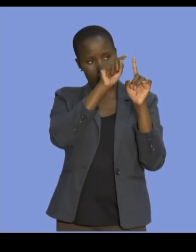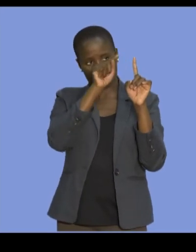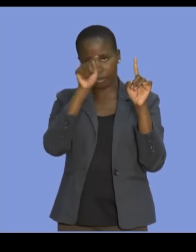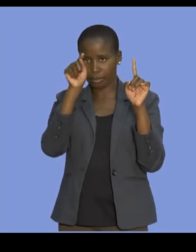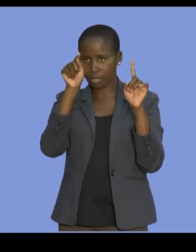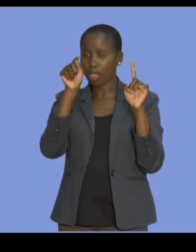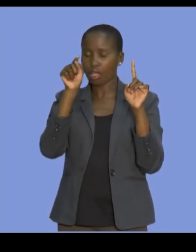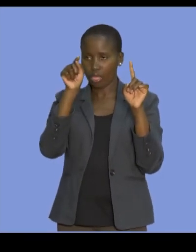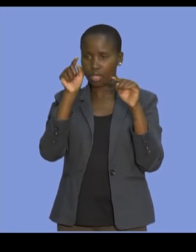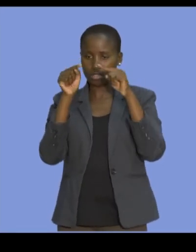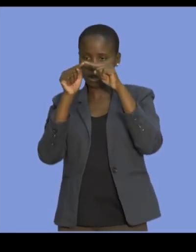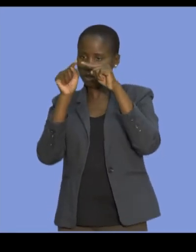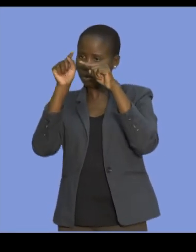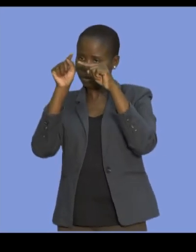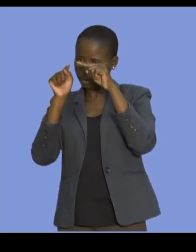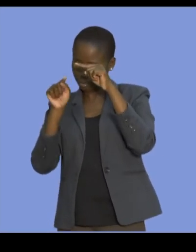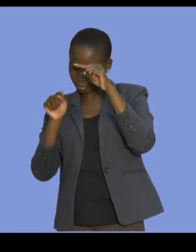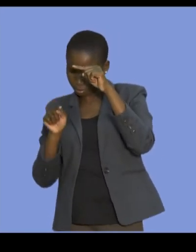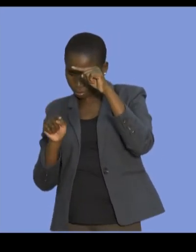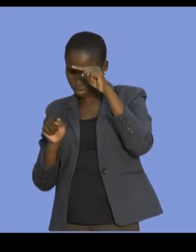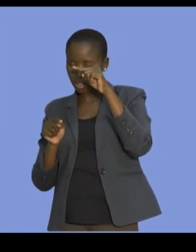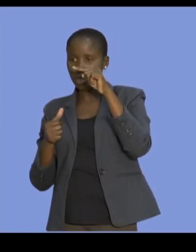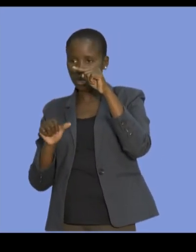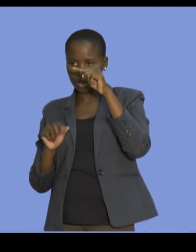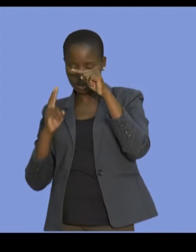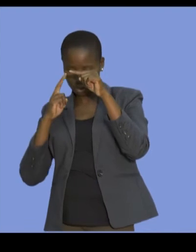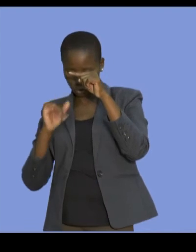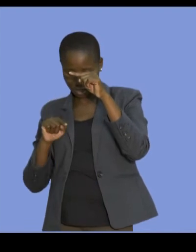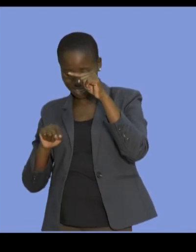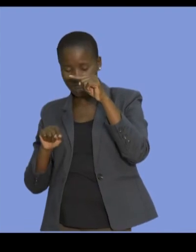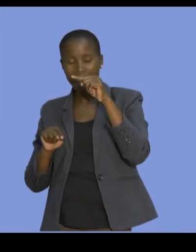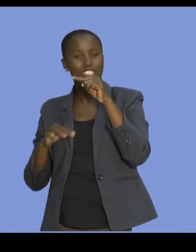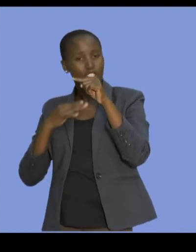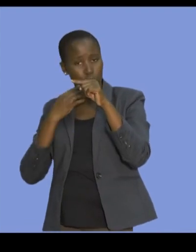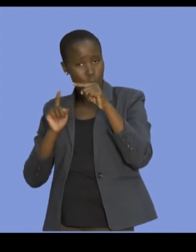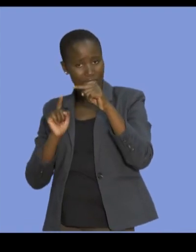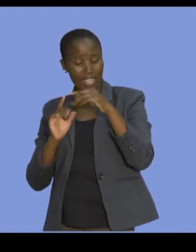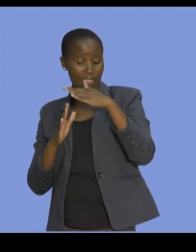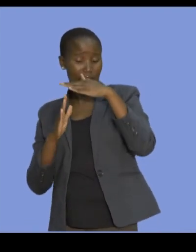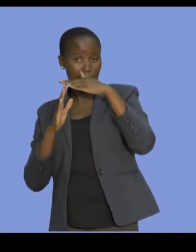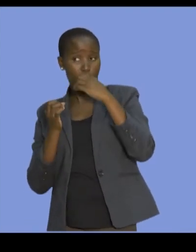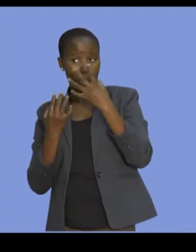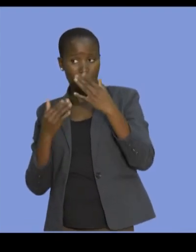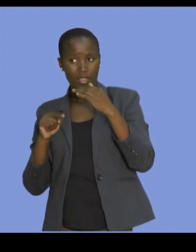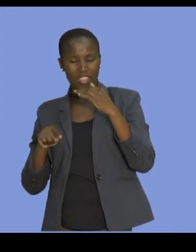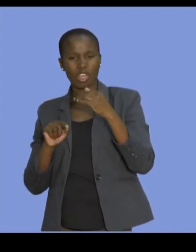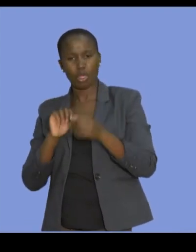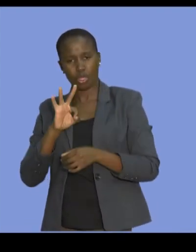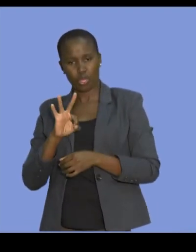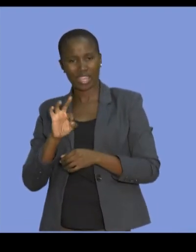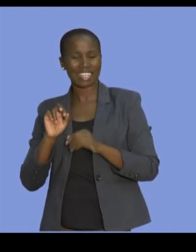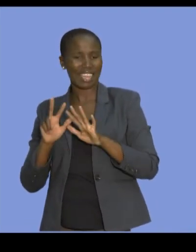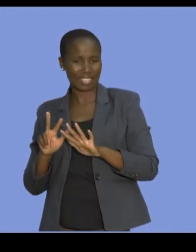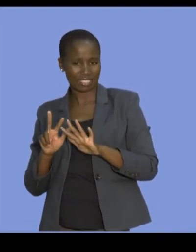down, you read that. So the upper quartile, we get approximately 38. Even if you write